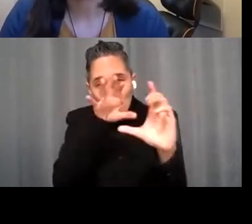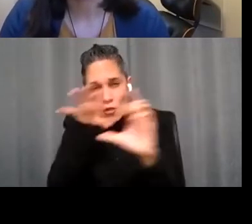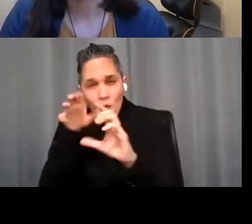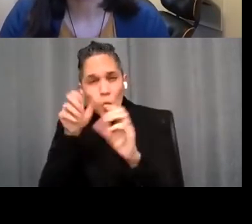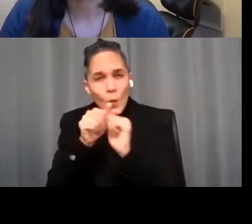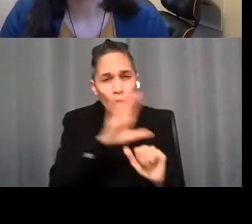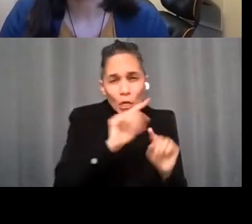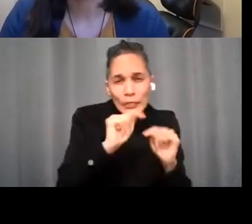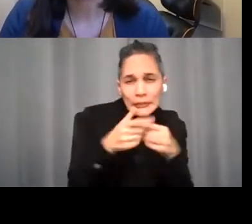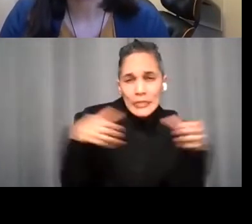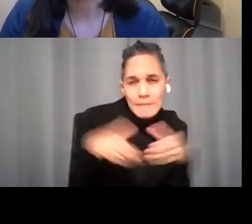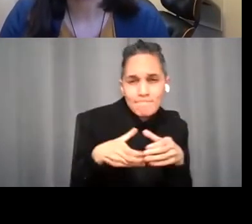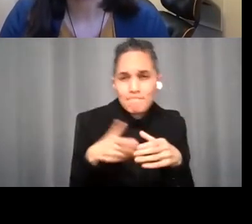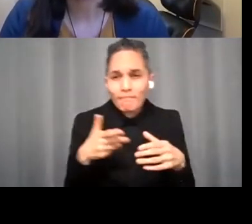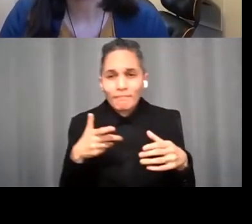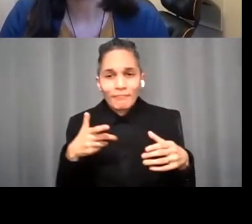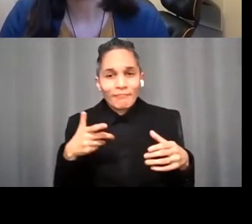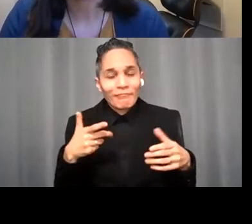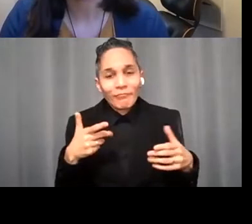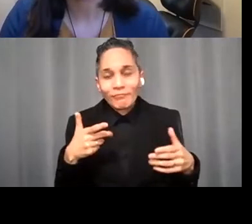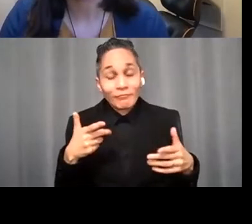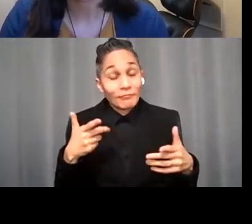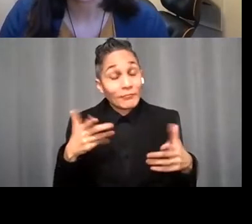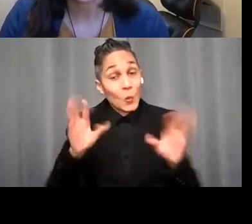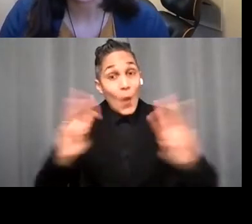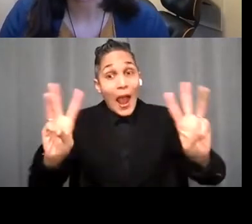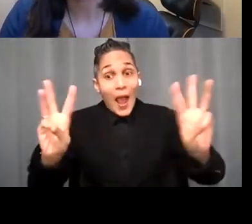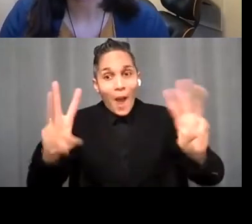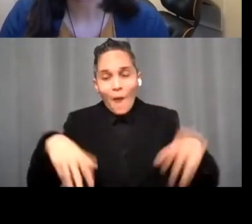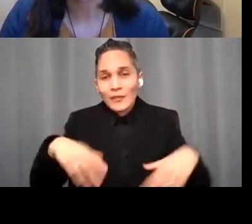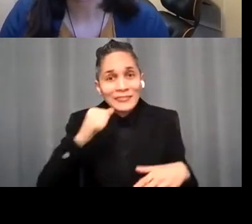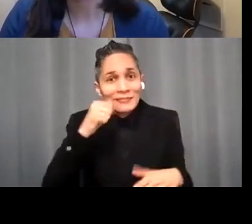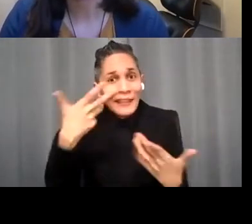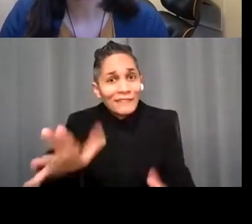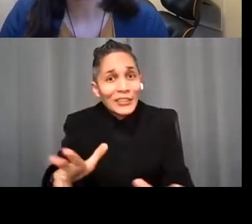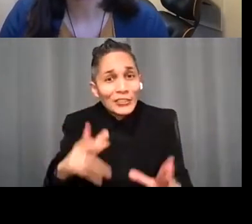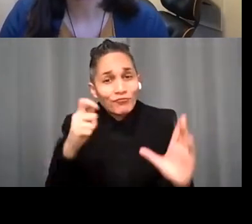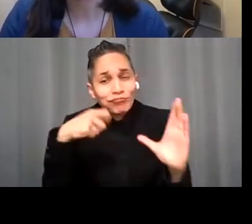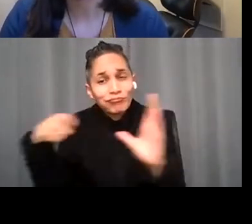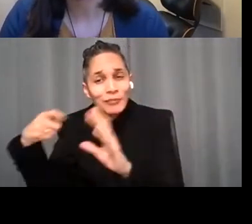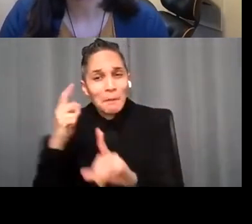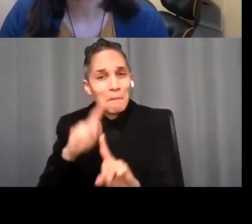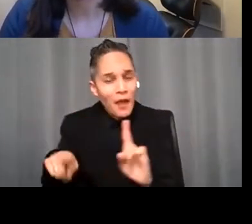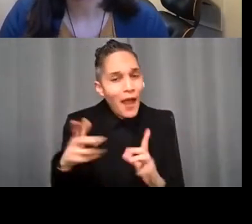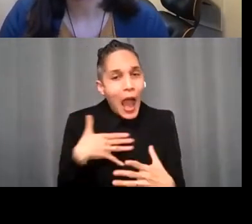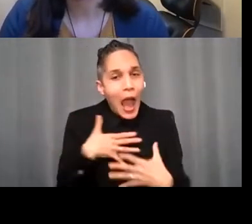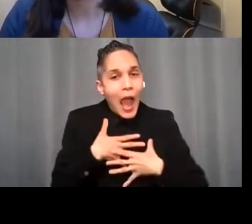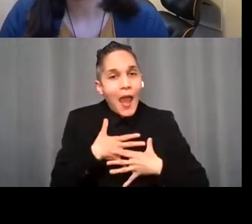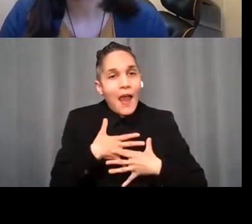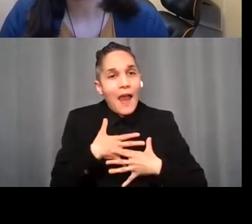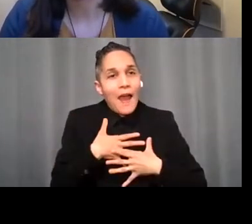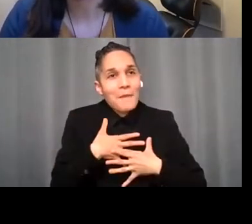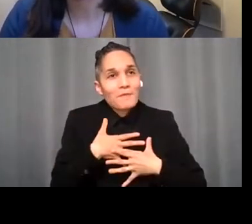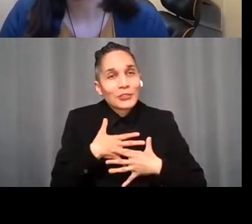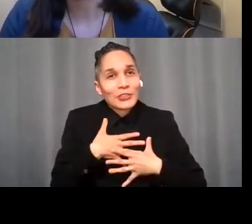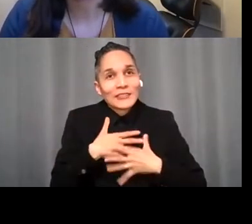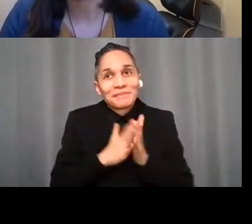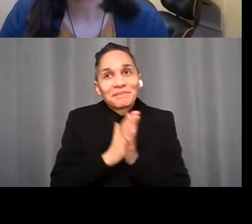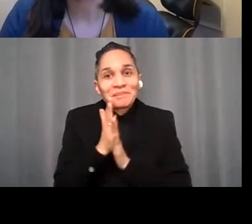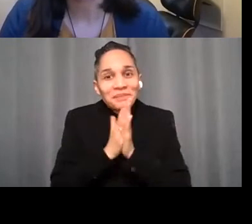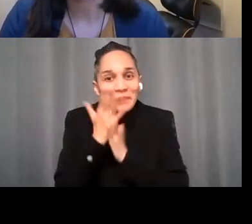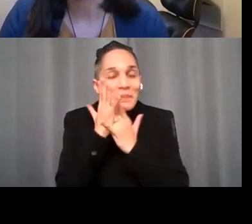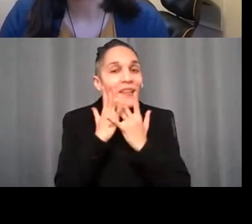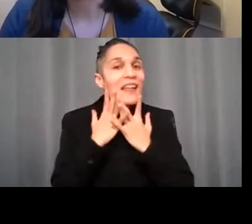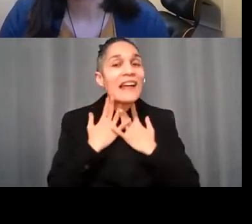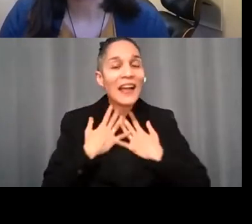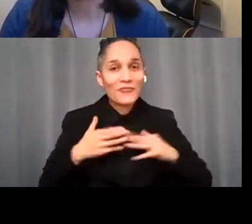her team, wow. And it's not even done yet. And I'm just salivating with